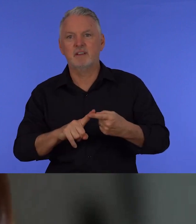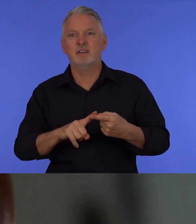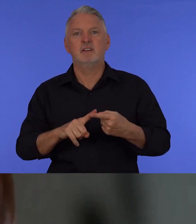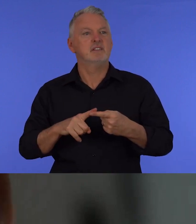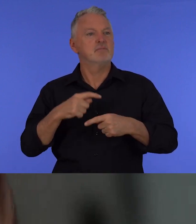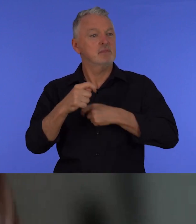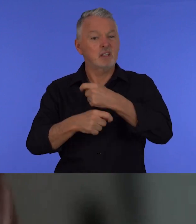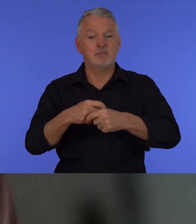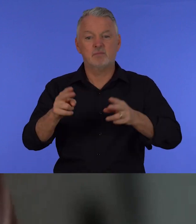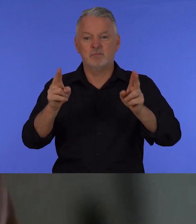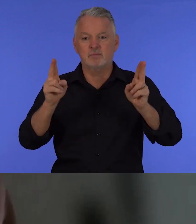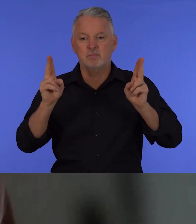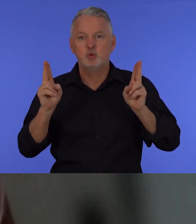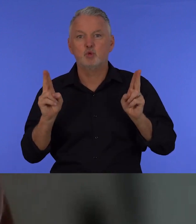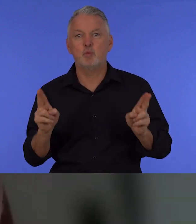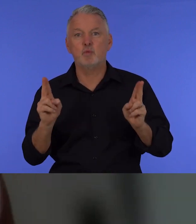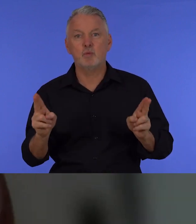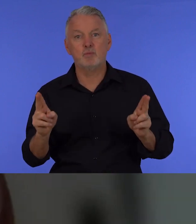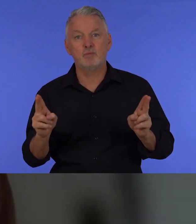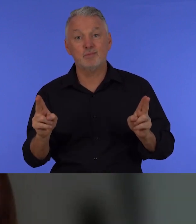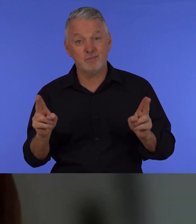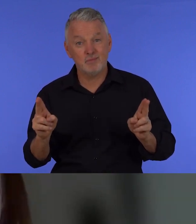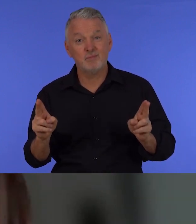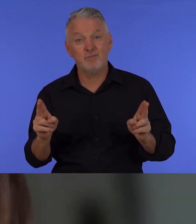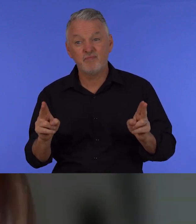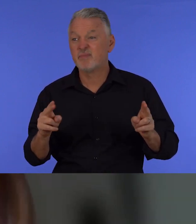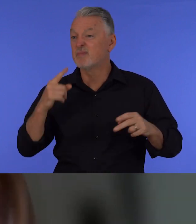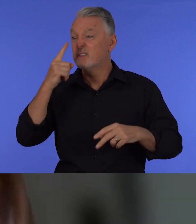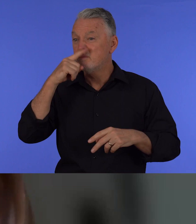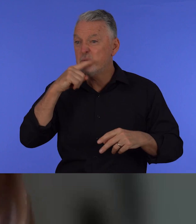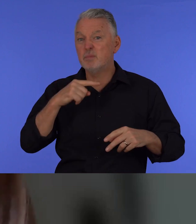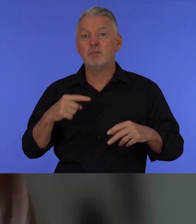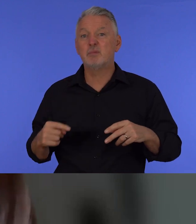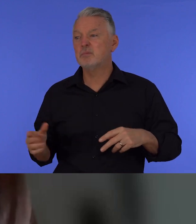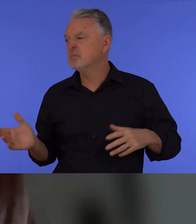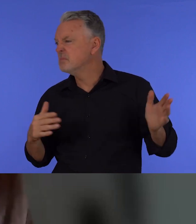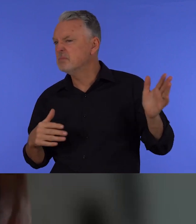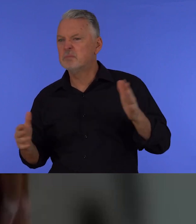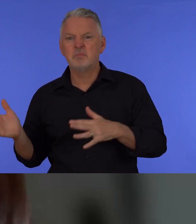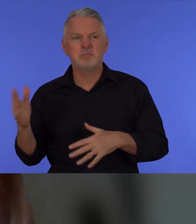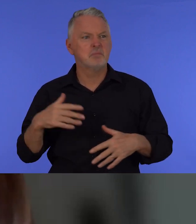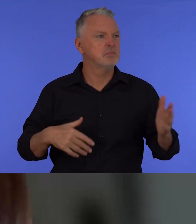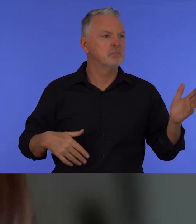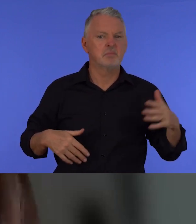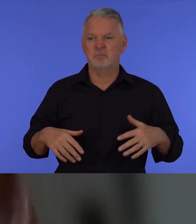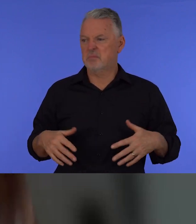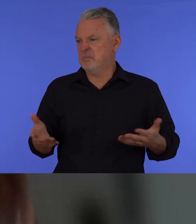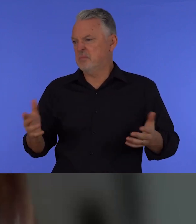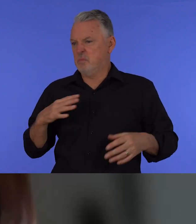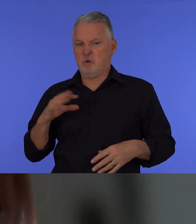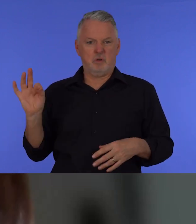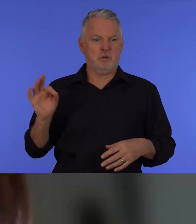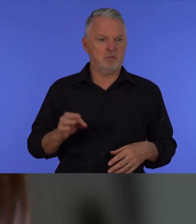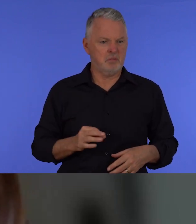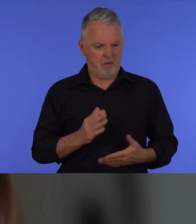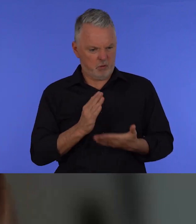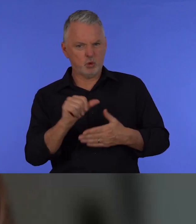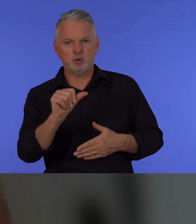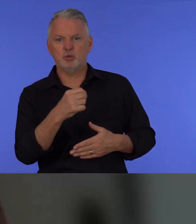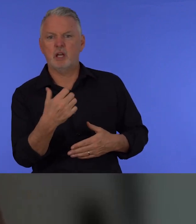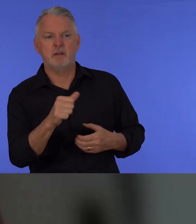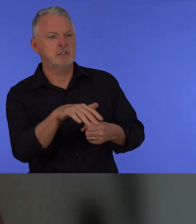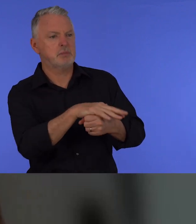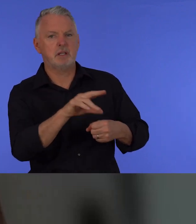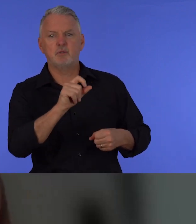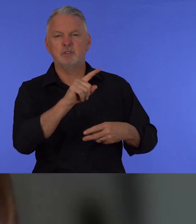and helps them thrive, that just becomes normalized. And then, people are going to ask in the future, why